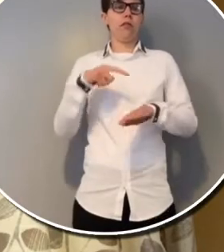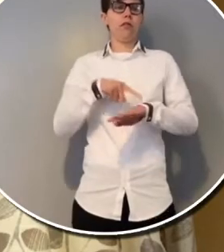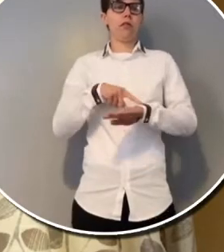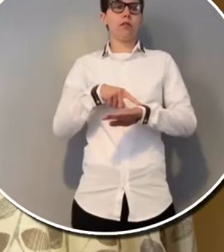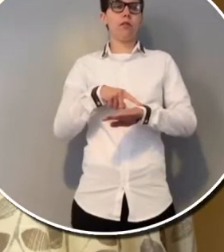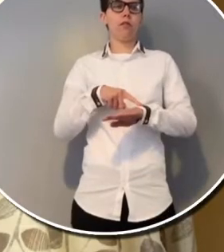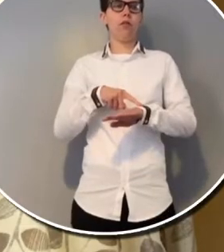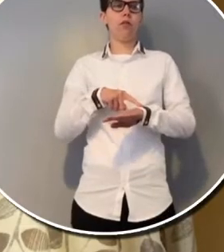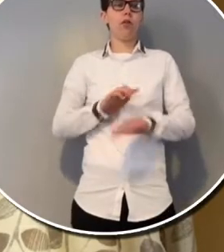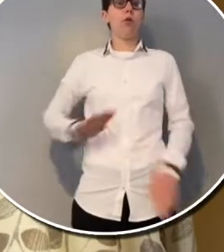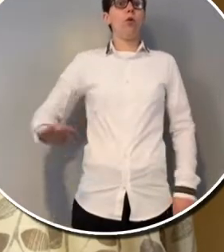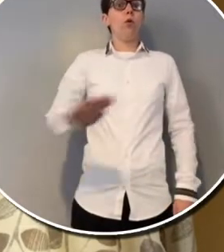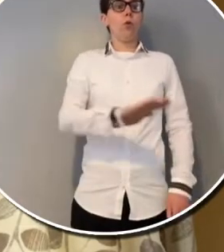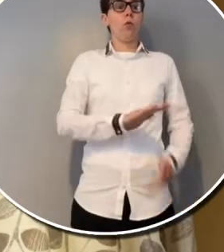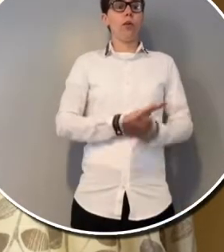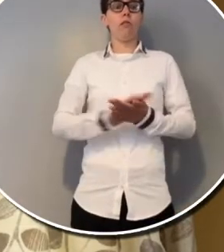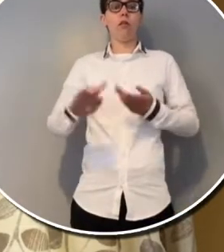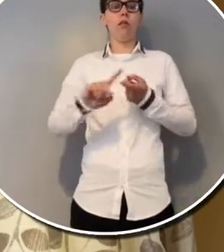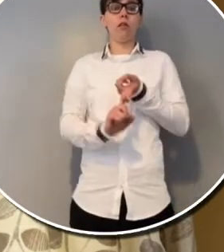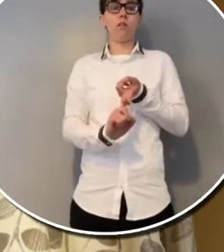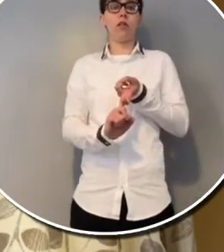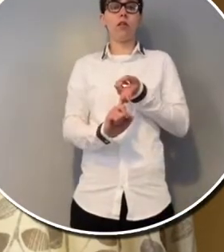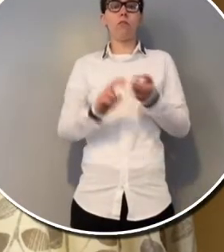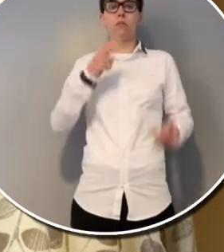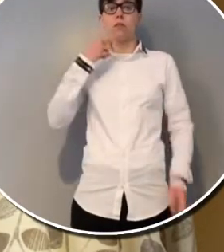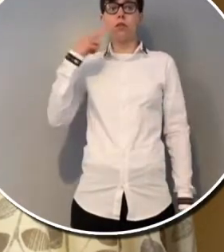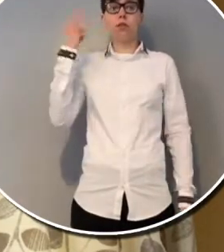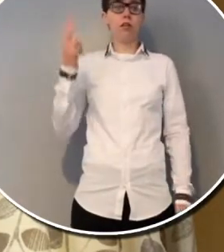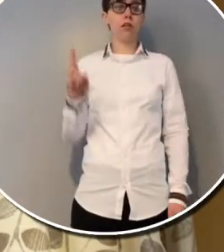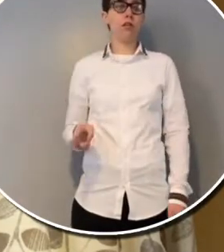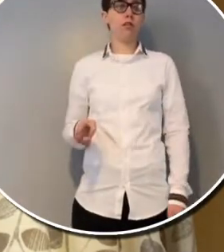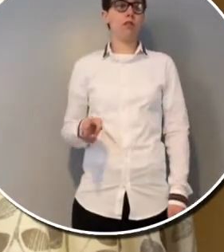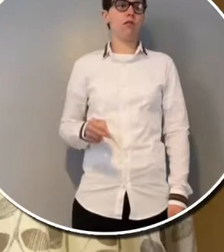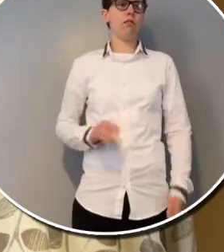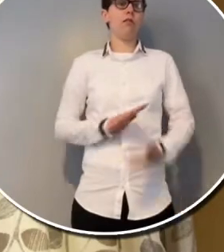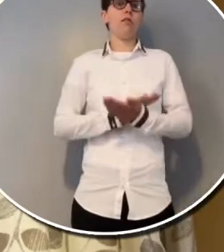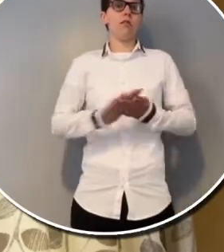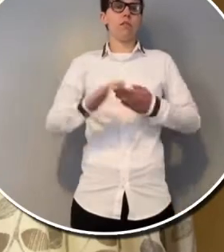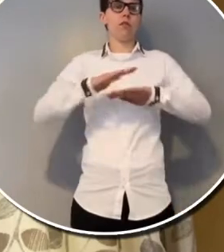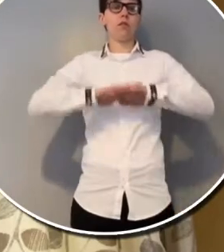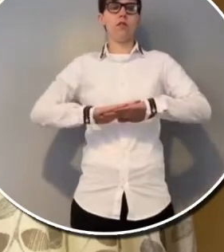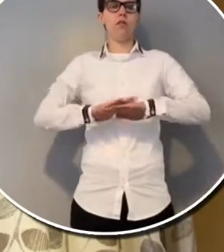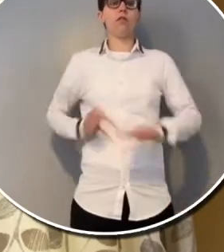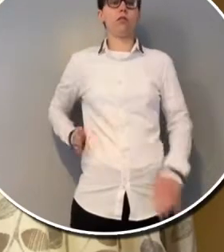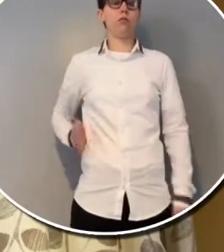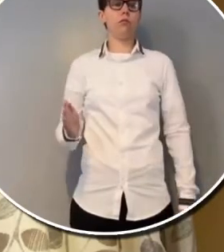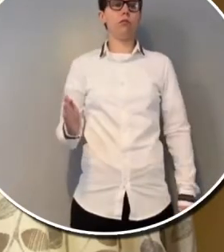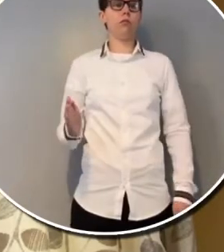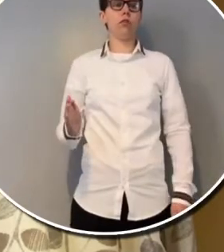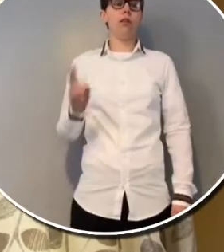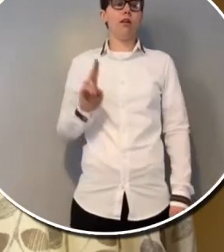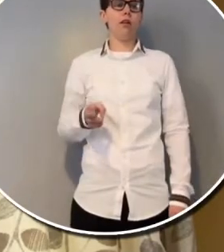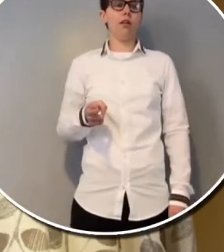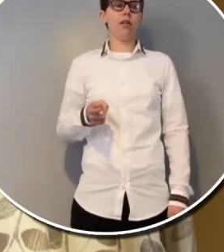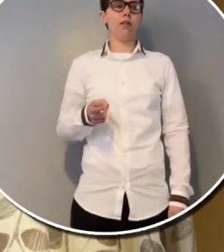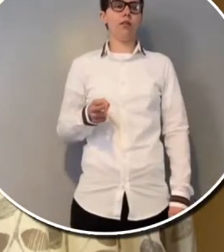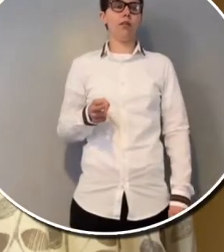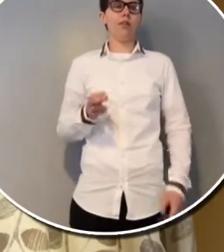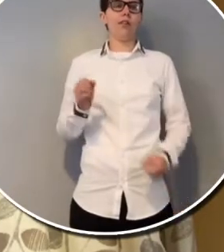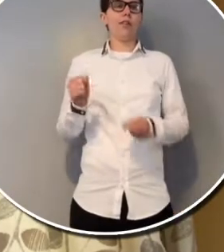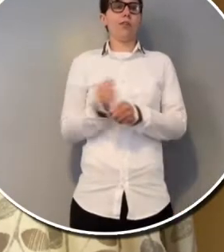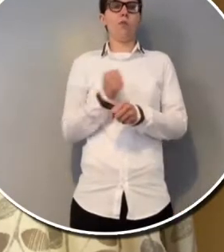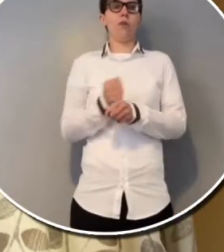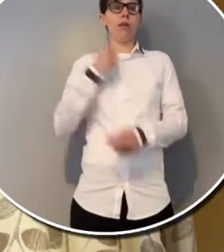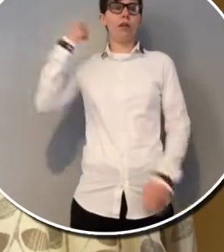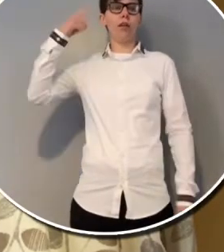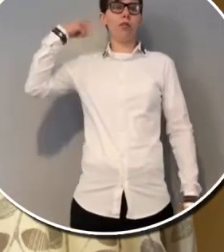wall. Humpty Dumpty had a great fall. All the king's horses and all the king's men